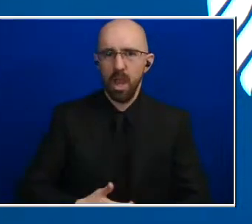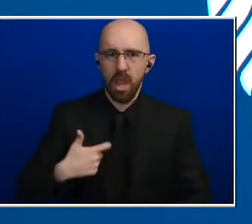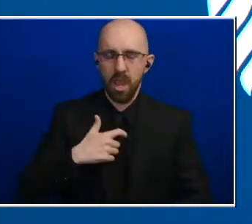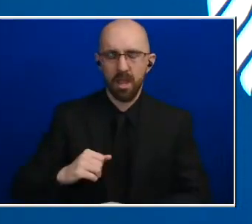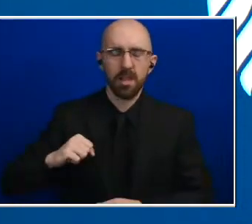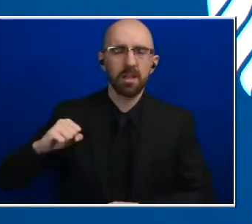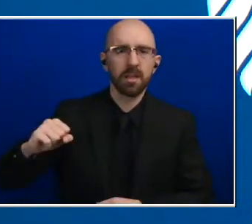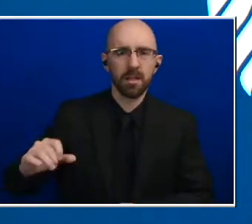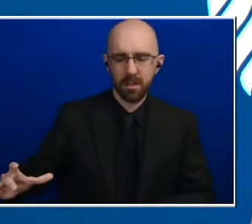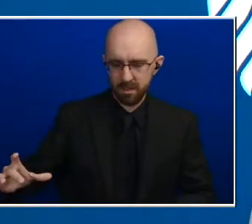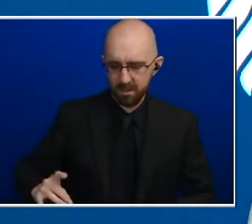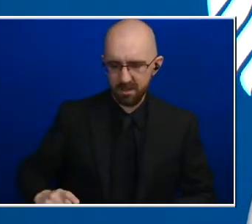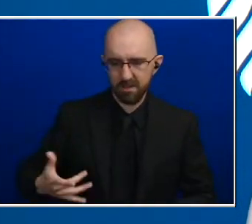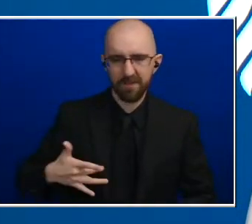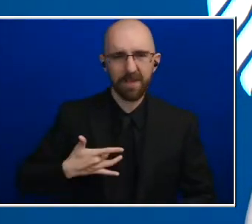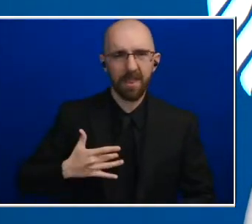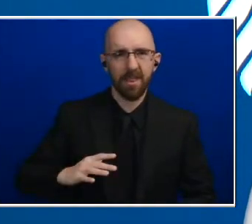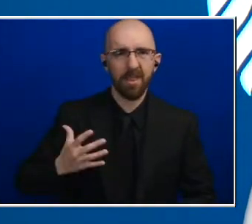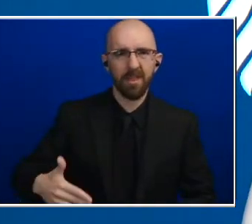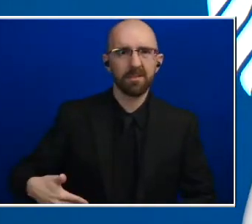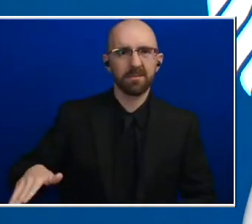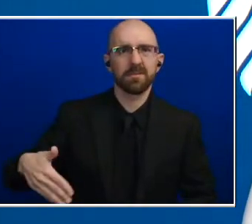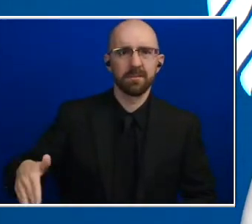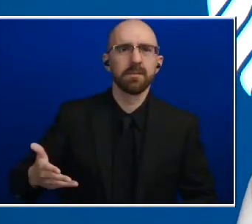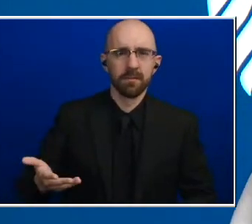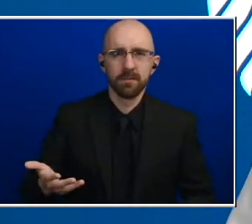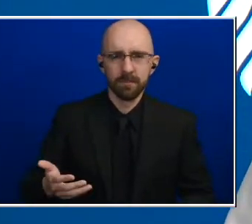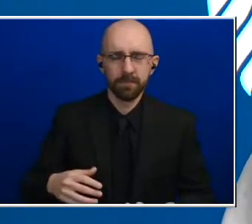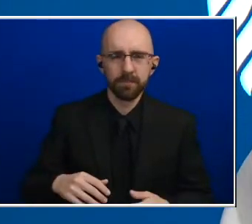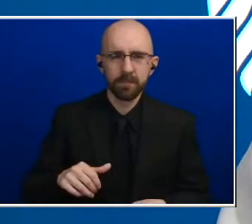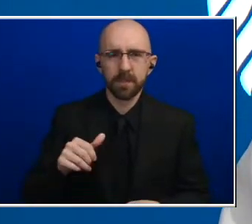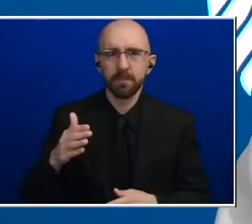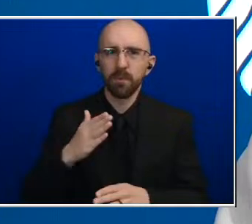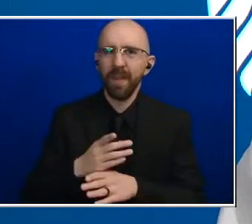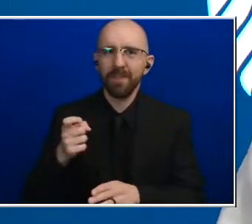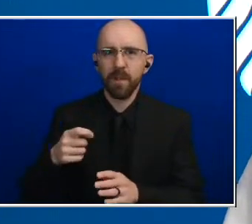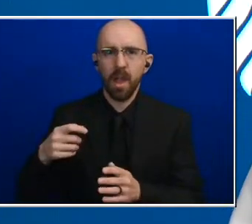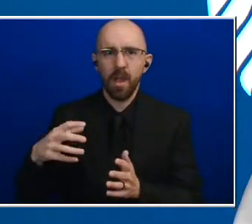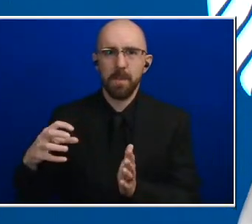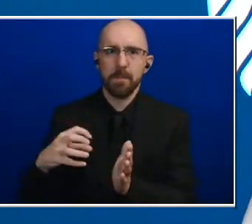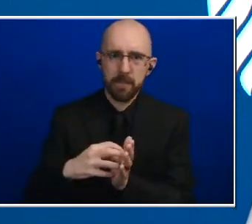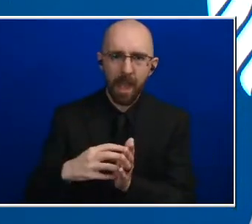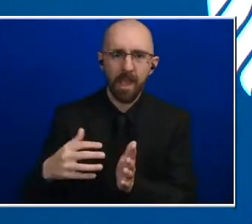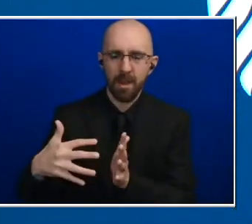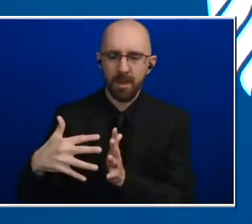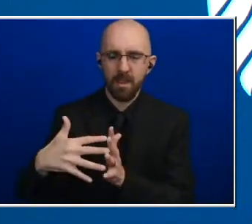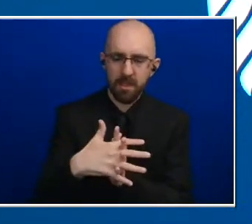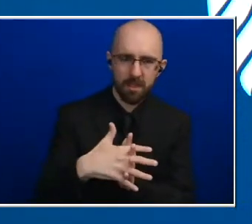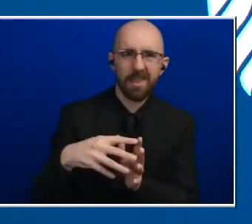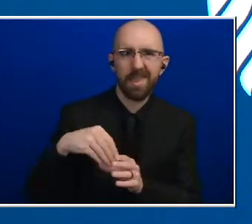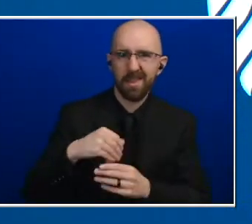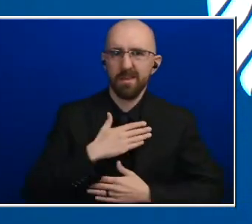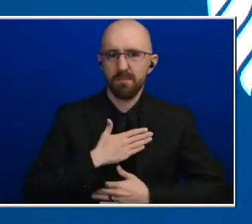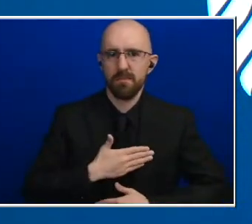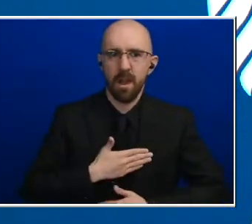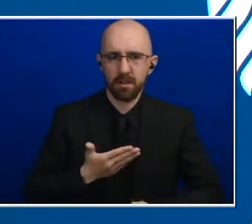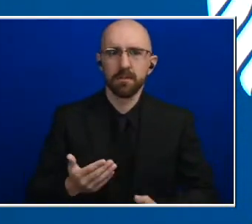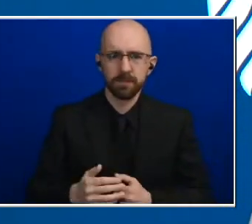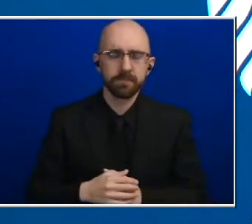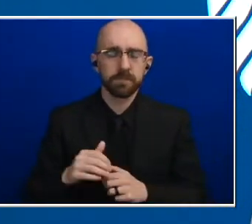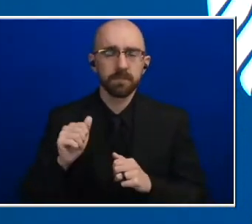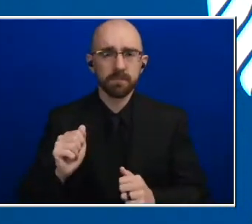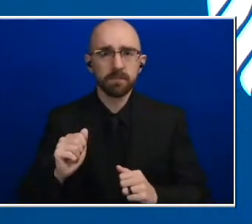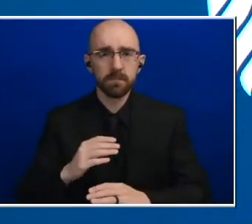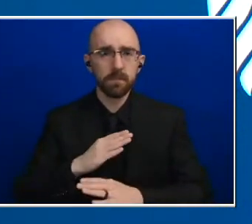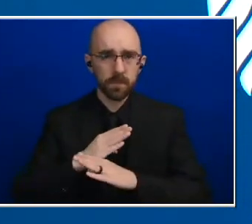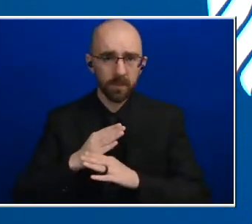those ticks do get on you and do embed. So those are the very easy preventive measures that you can take, especially now as the weather's getting